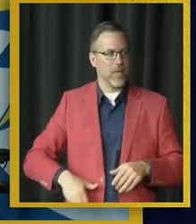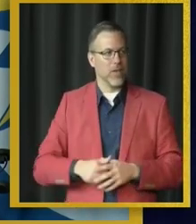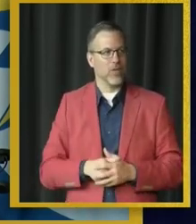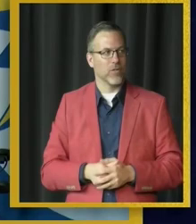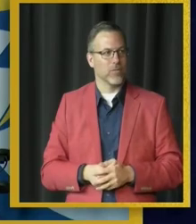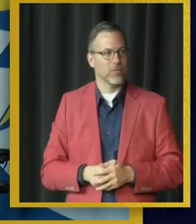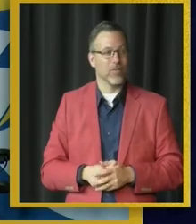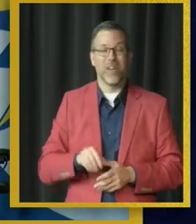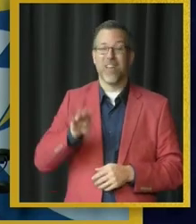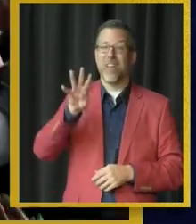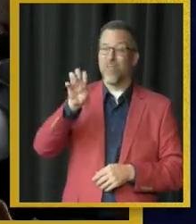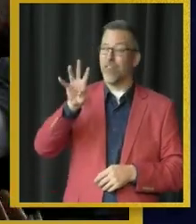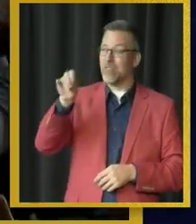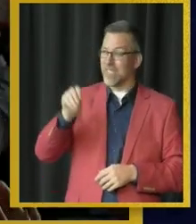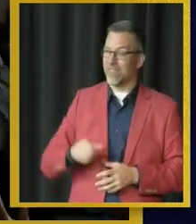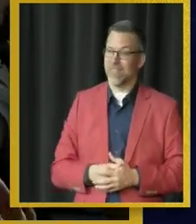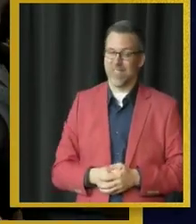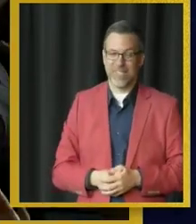470.